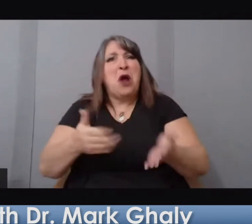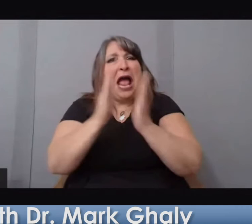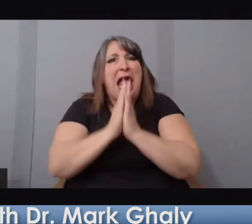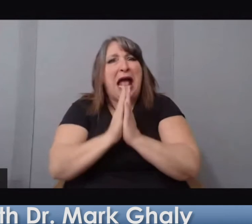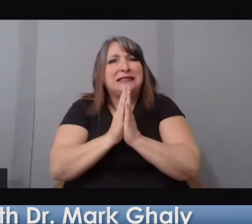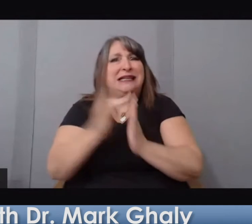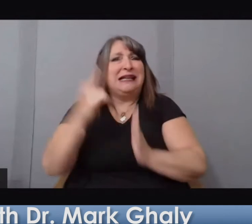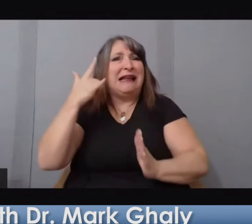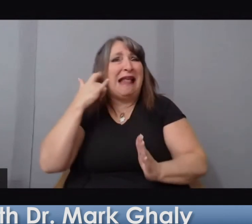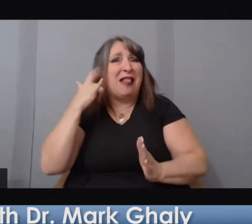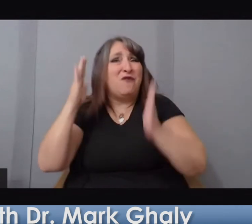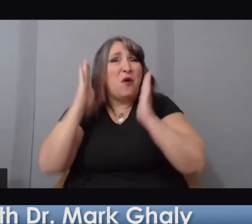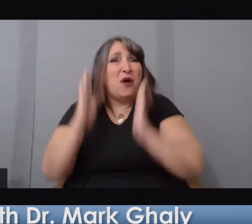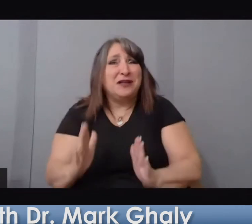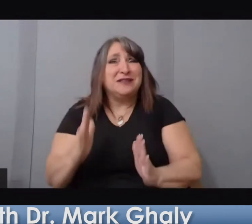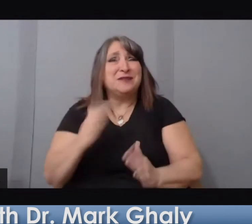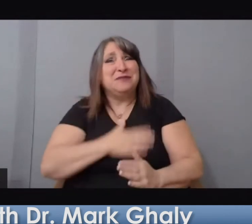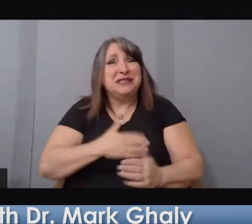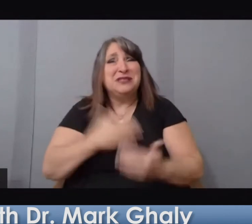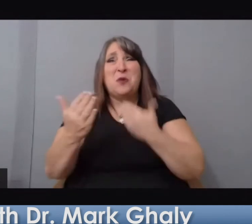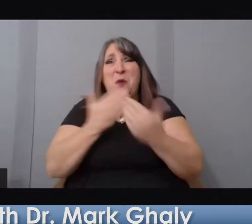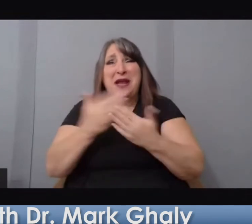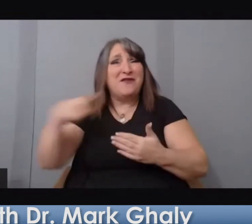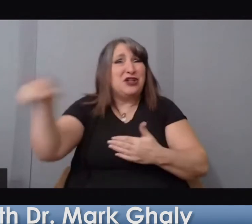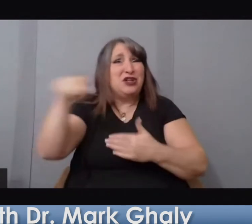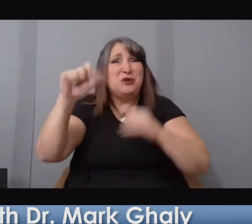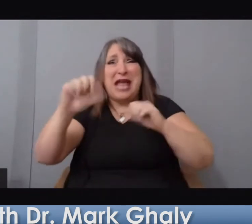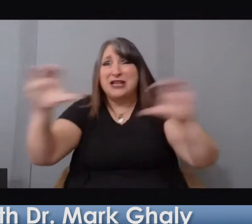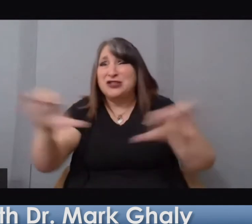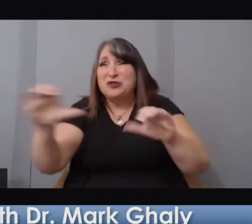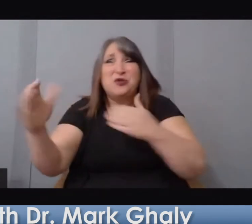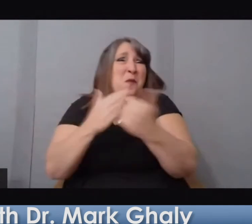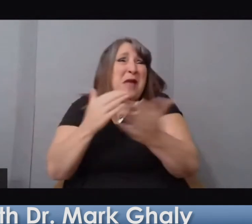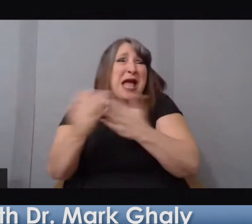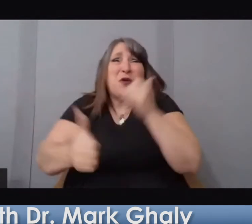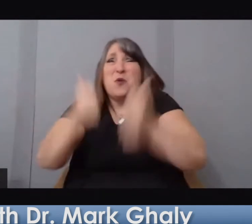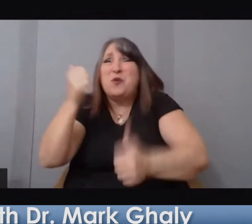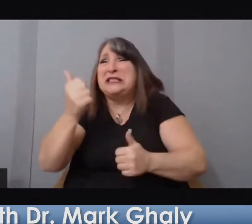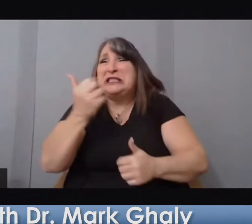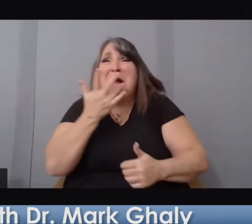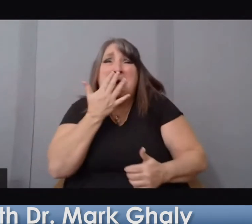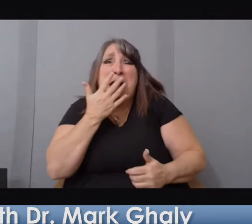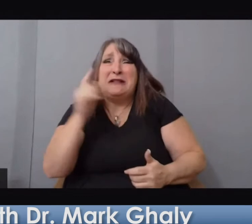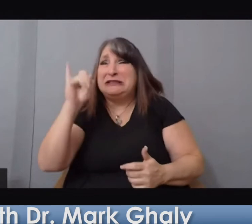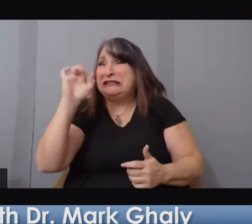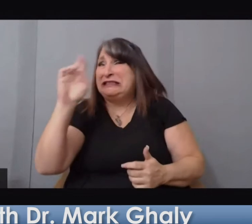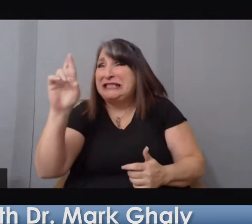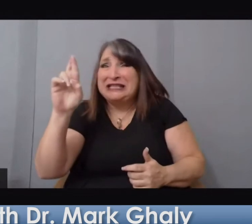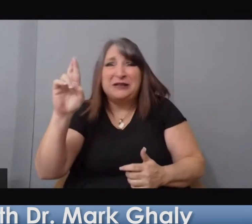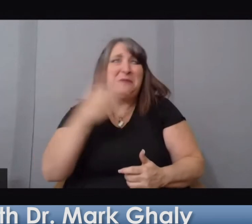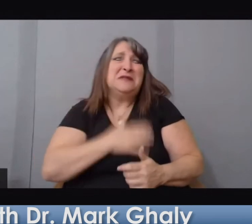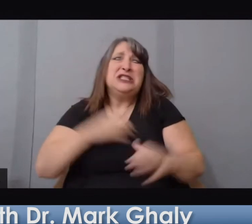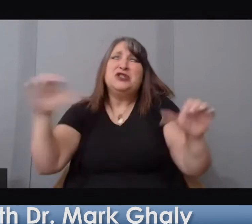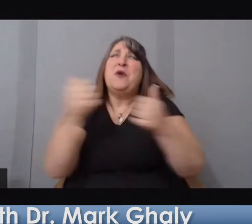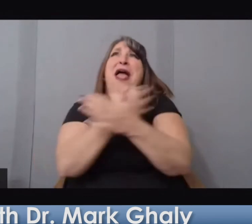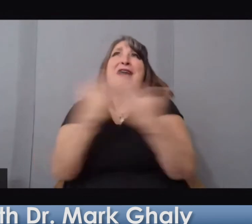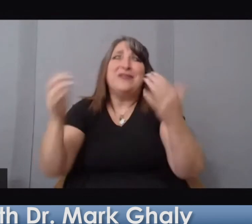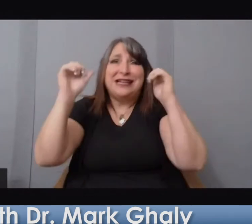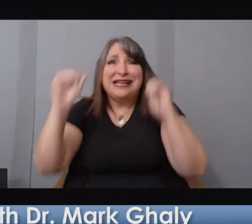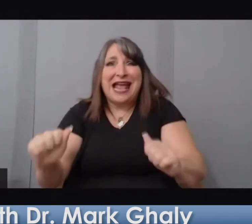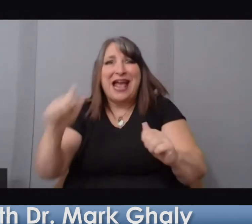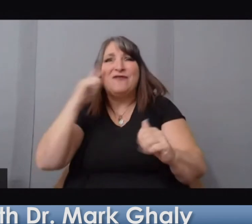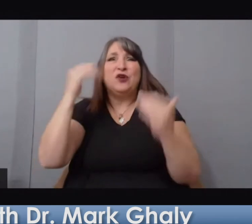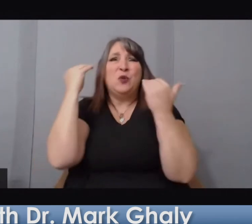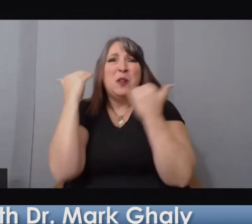whatever tier their county is in, but in particular, those purple tier counties where further restrictions